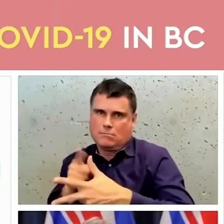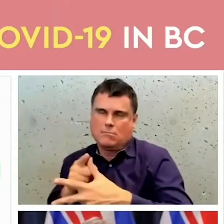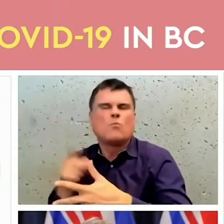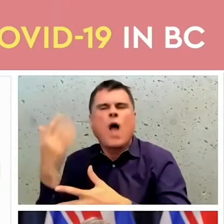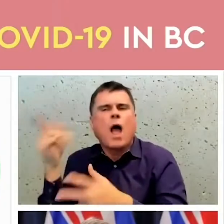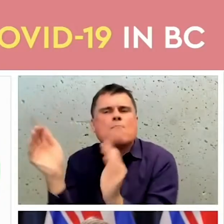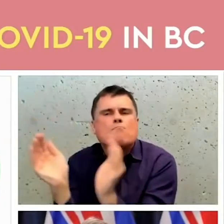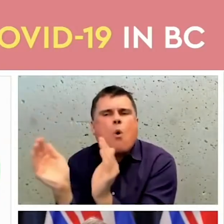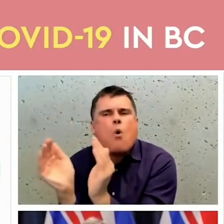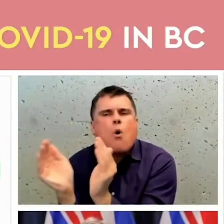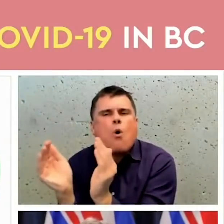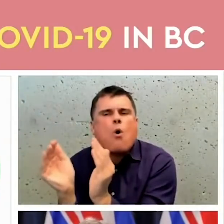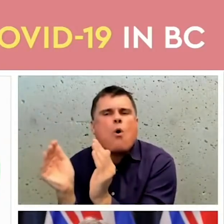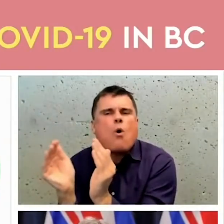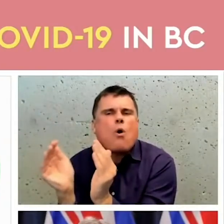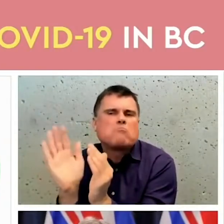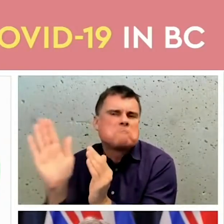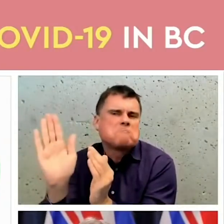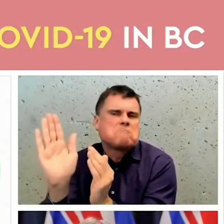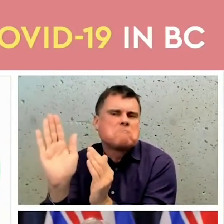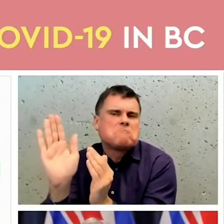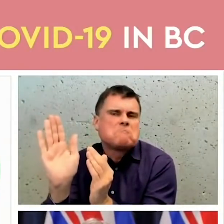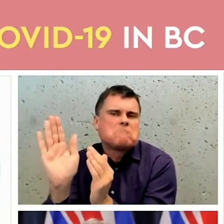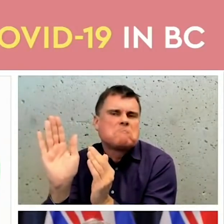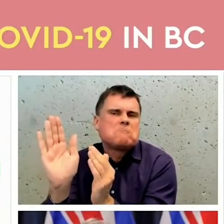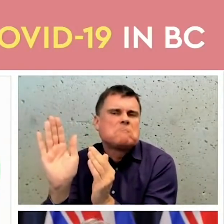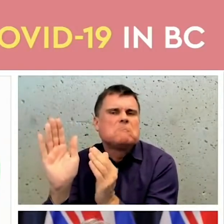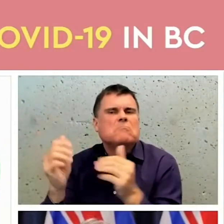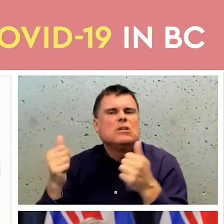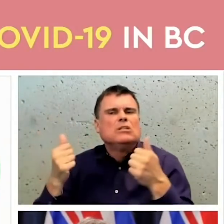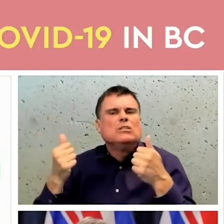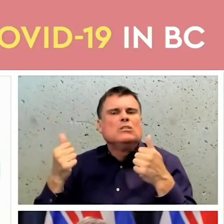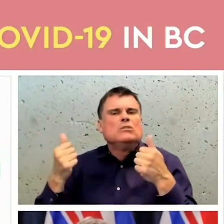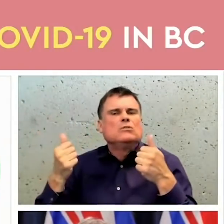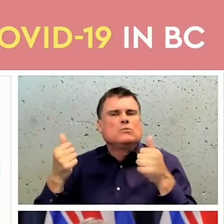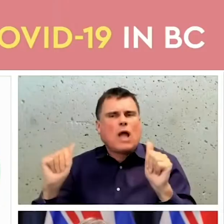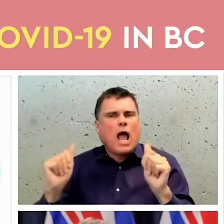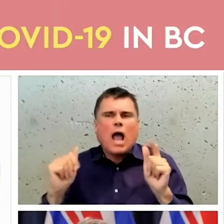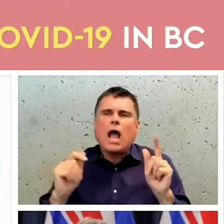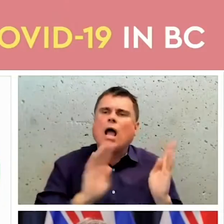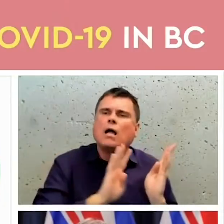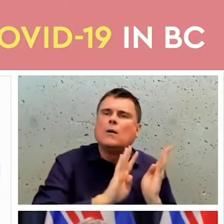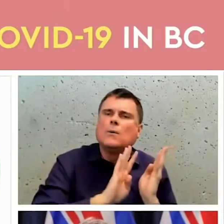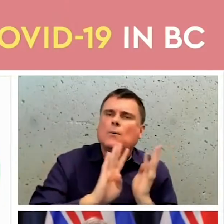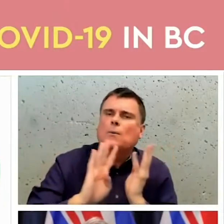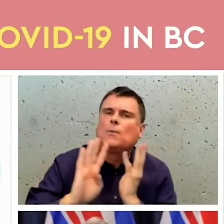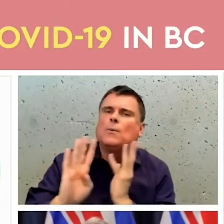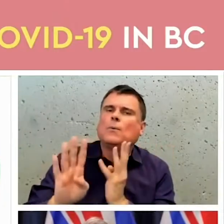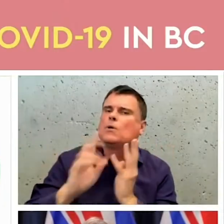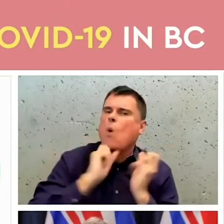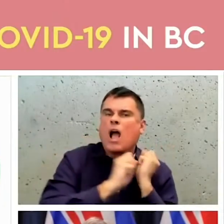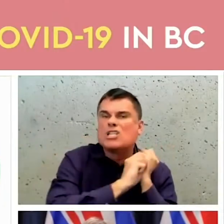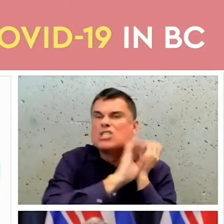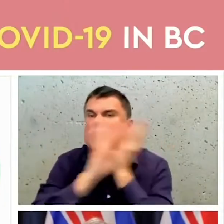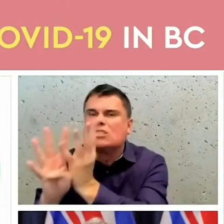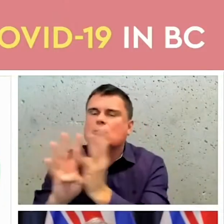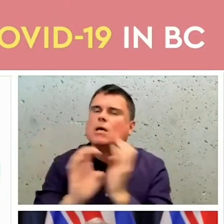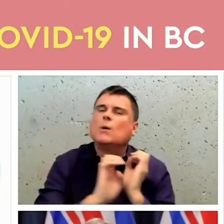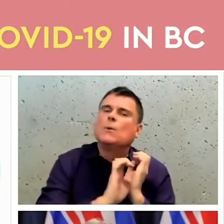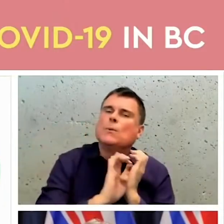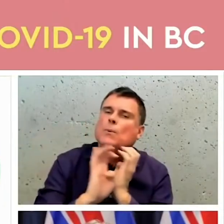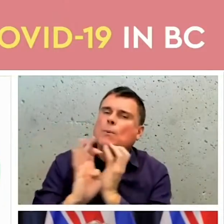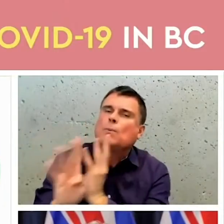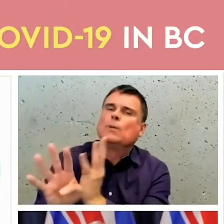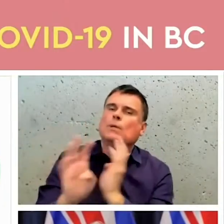going to try and use them strategically in communities where we're concerned about making sure we reach the 5 to 11-year-olds